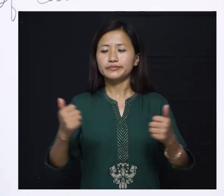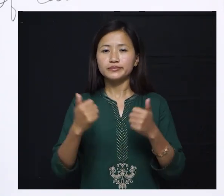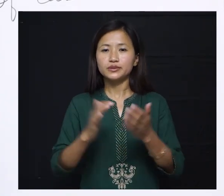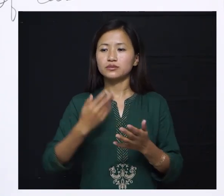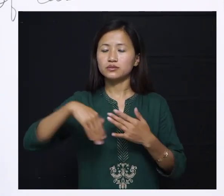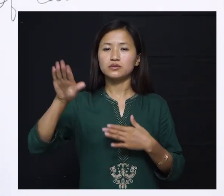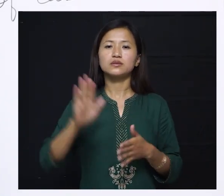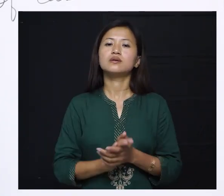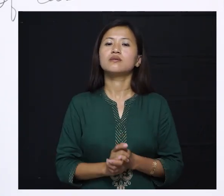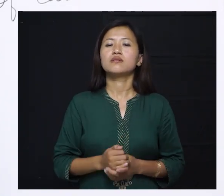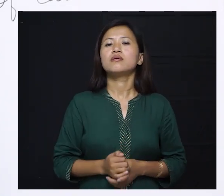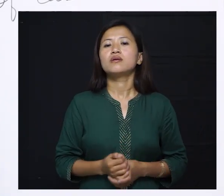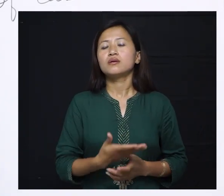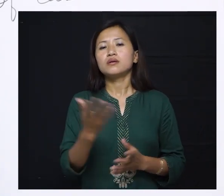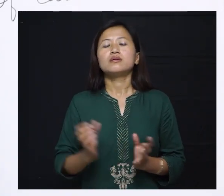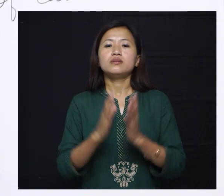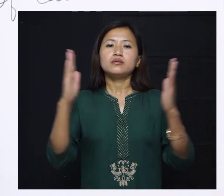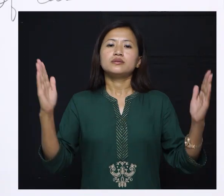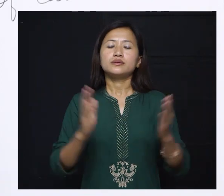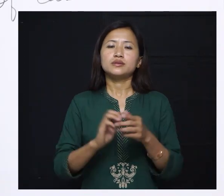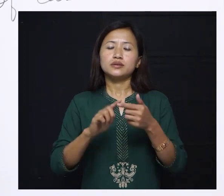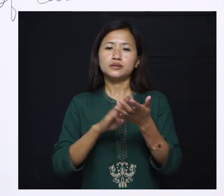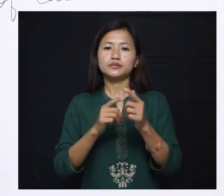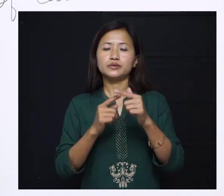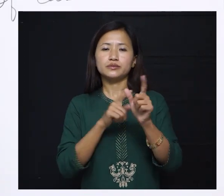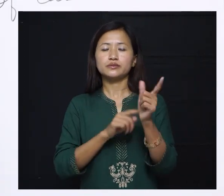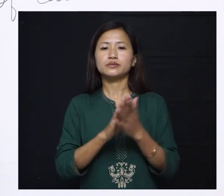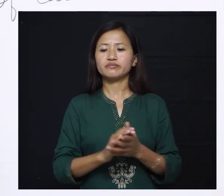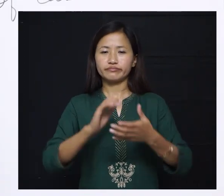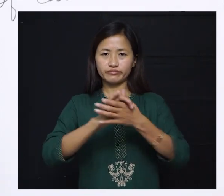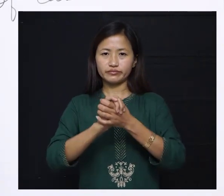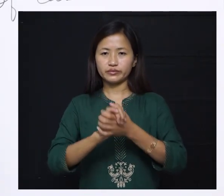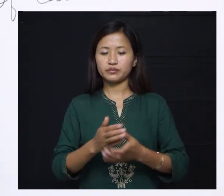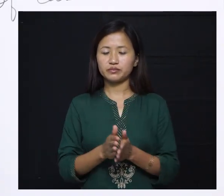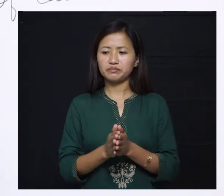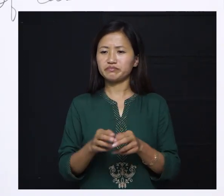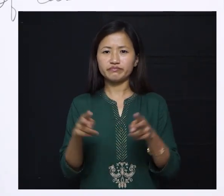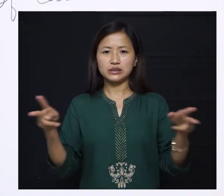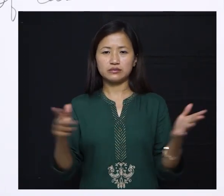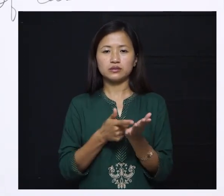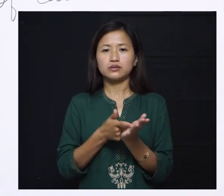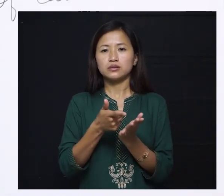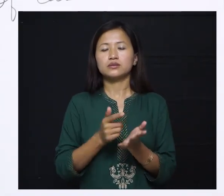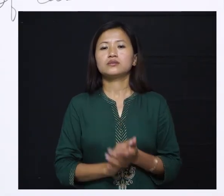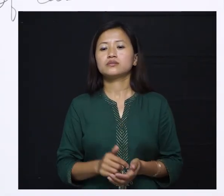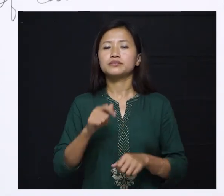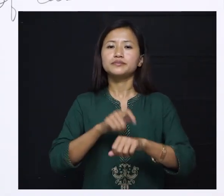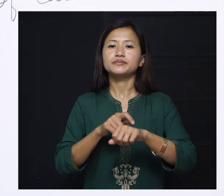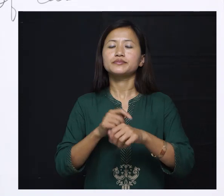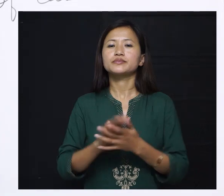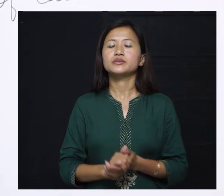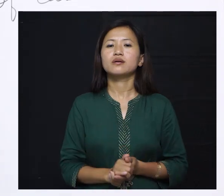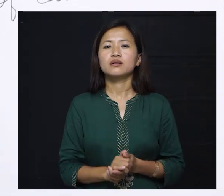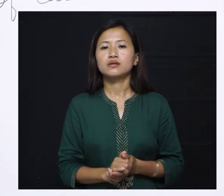on, there was a lot of enmity, as well as there was friendship between different rulers. So during that time, these